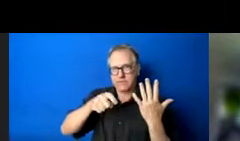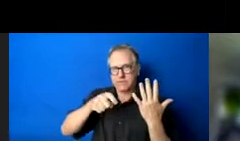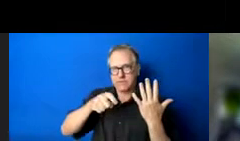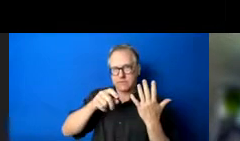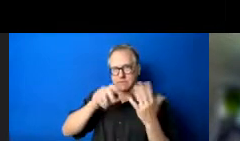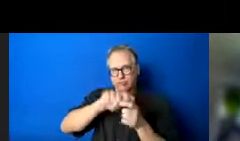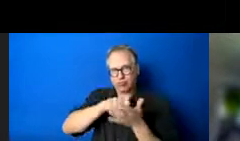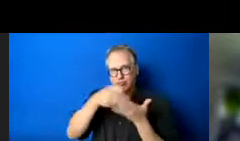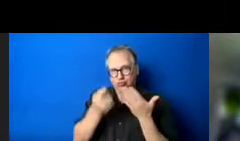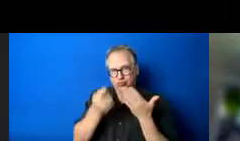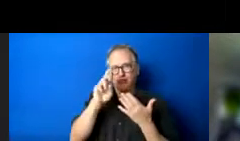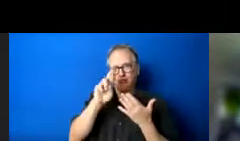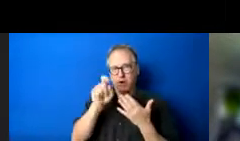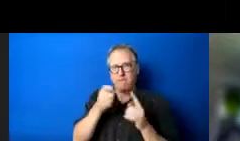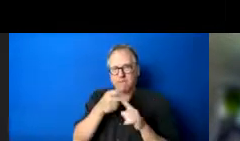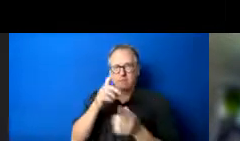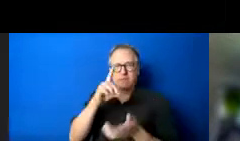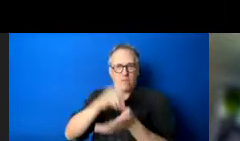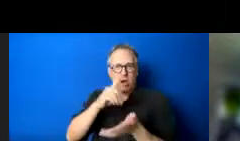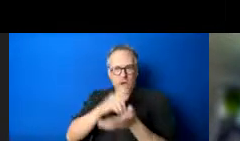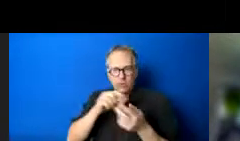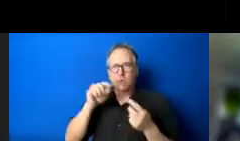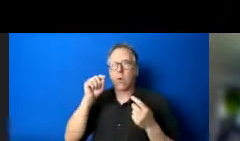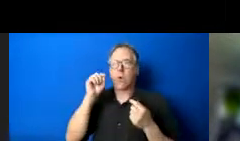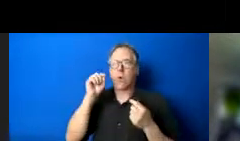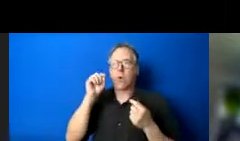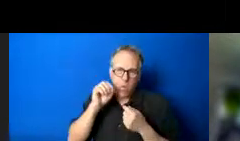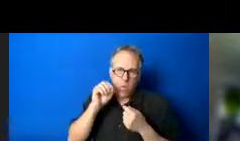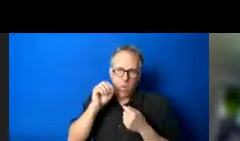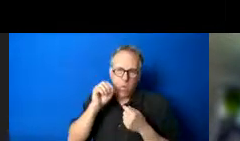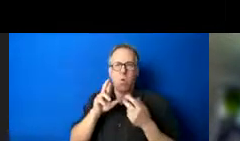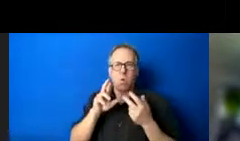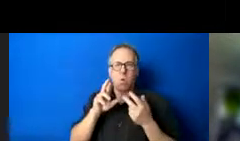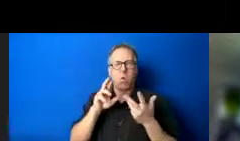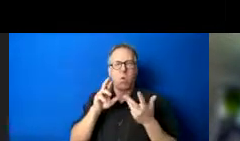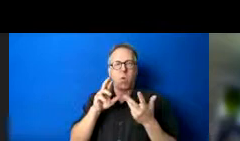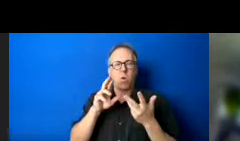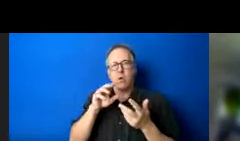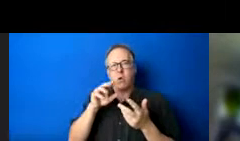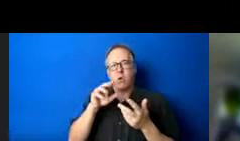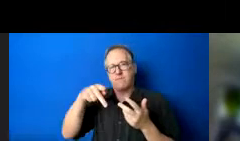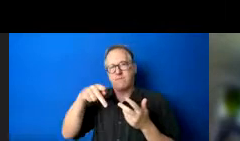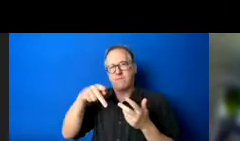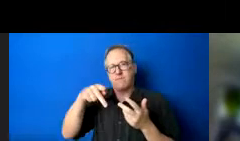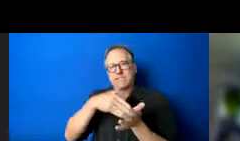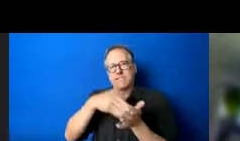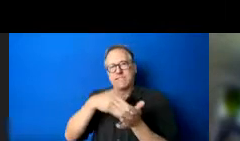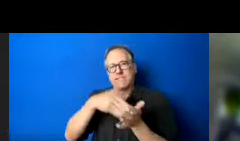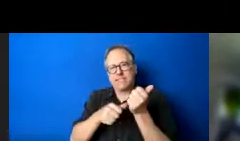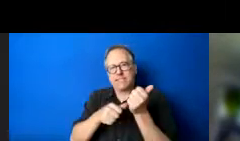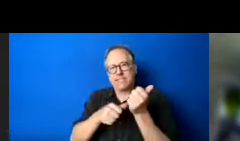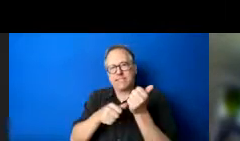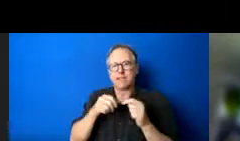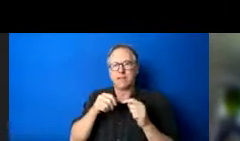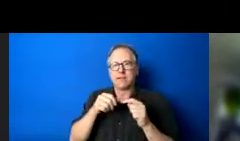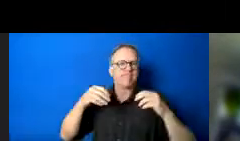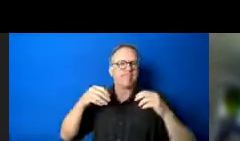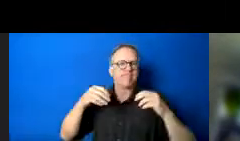a, a doctor or a physician's assistant, but unfortunately they haven't gotten to the point yet